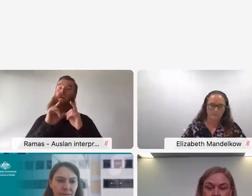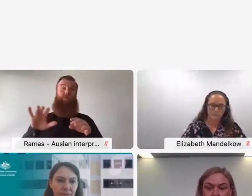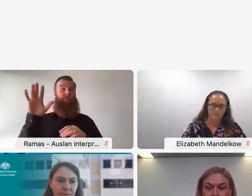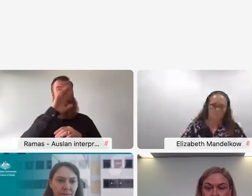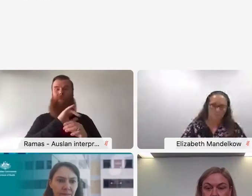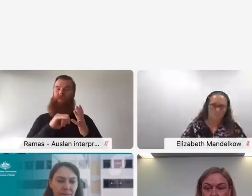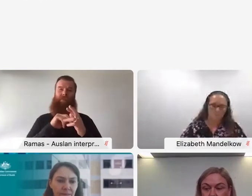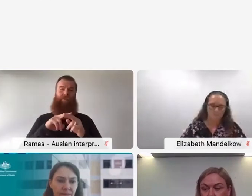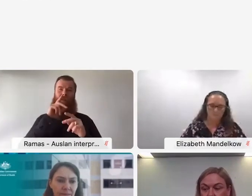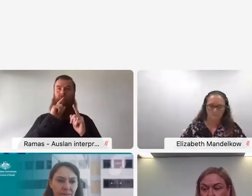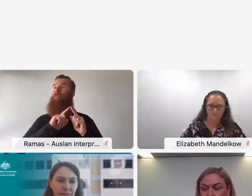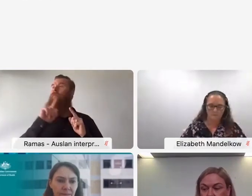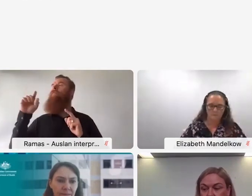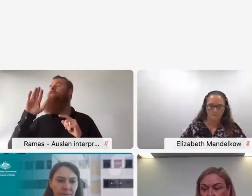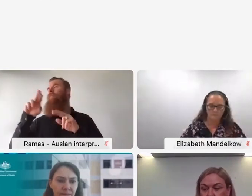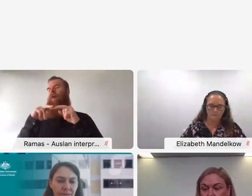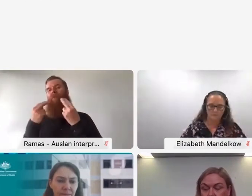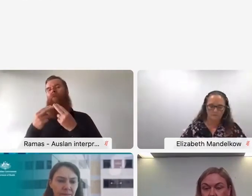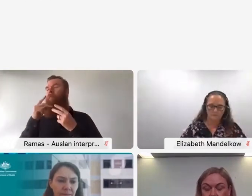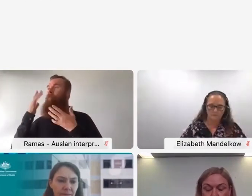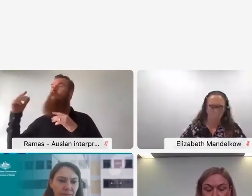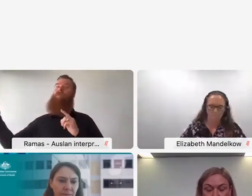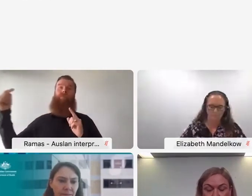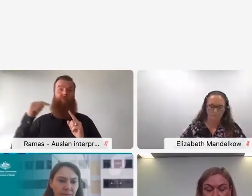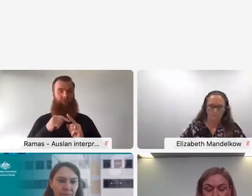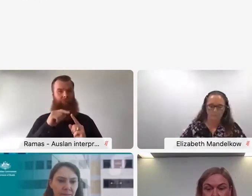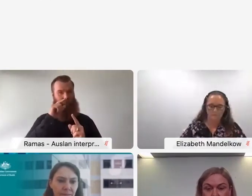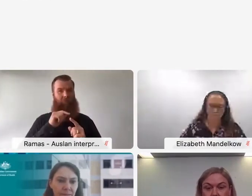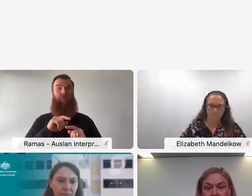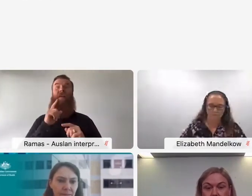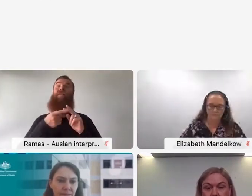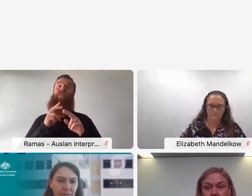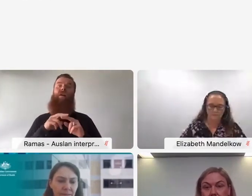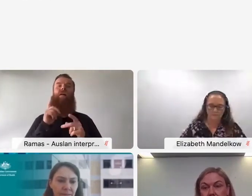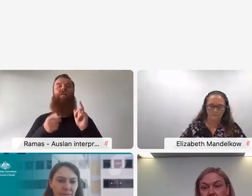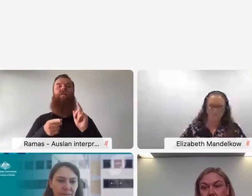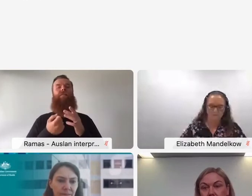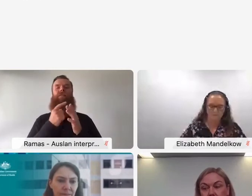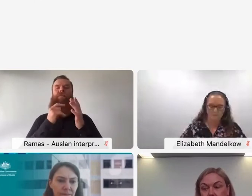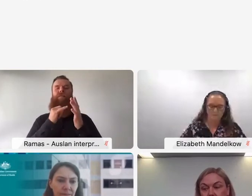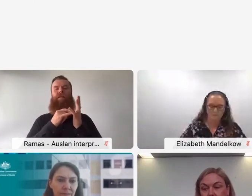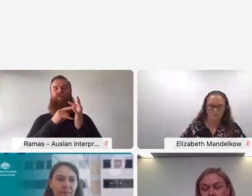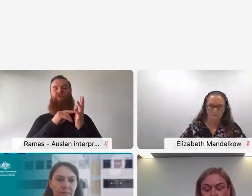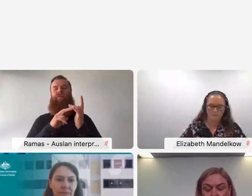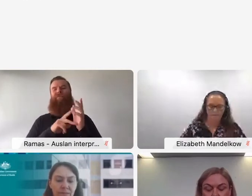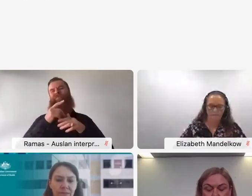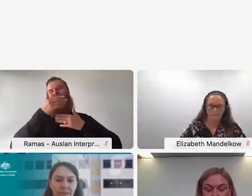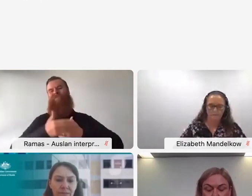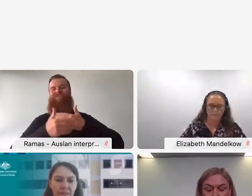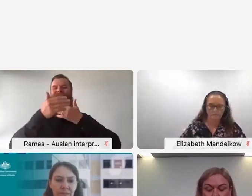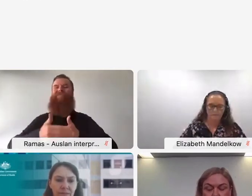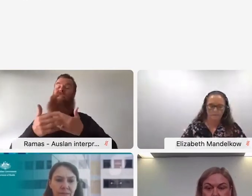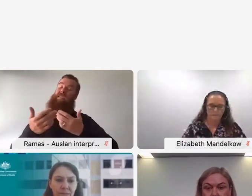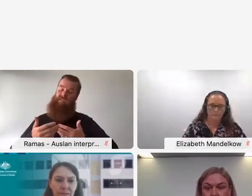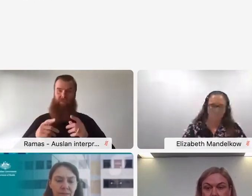their family and come back out again. But if they do seasonal work where they come in and out, they can also rotate through that way. But for something like aged care, we